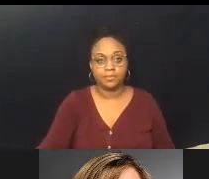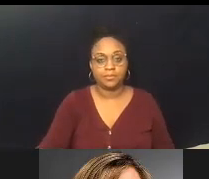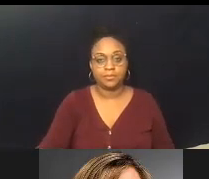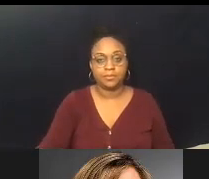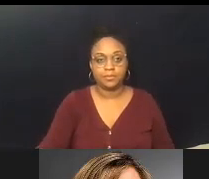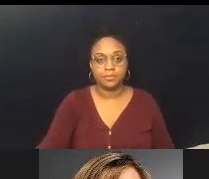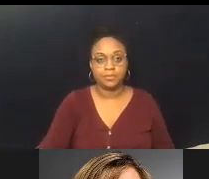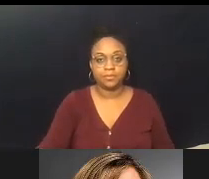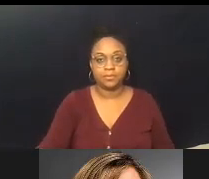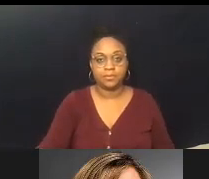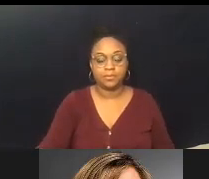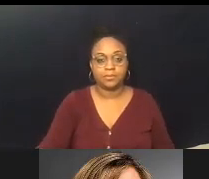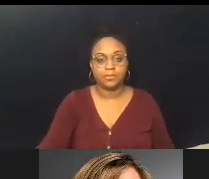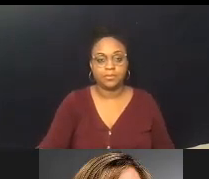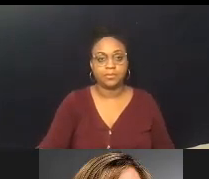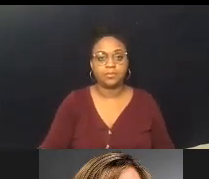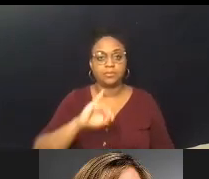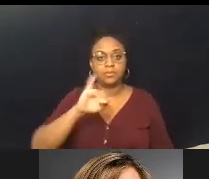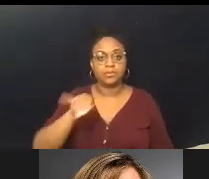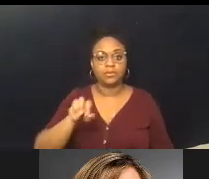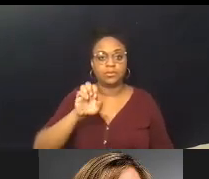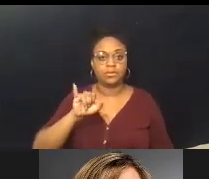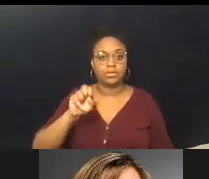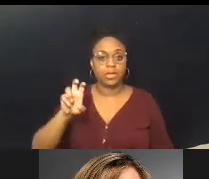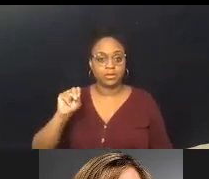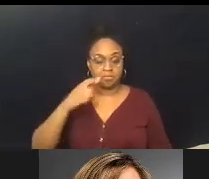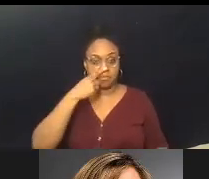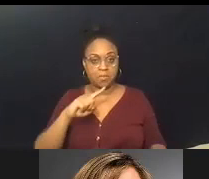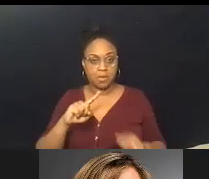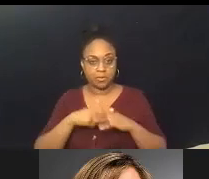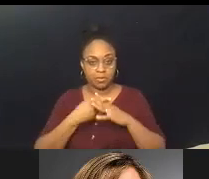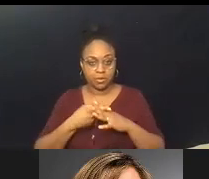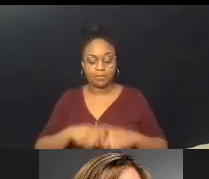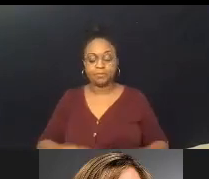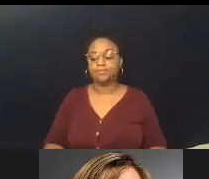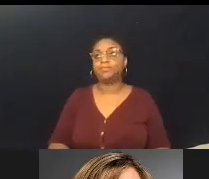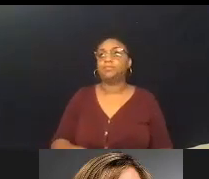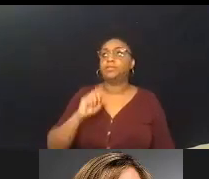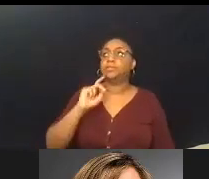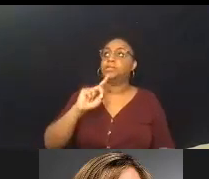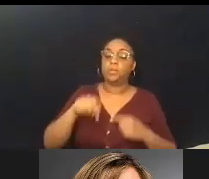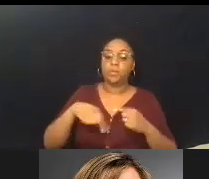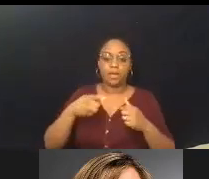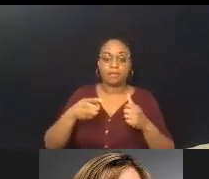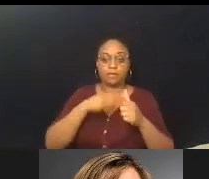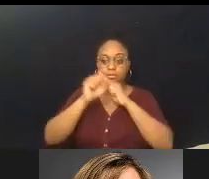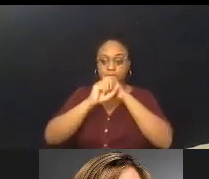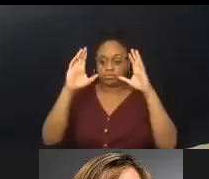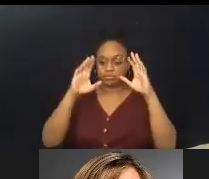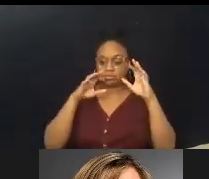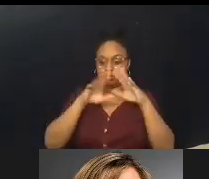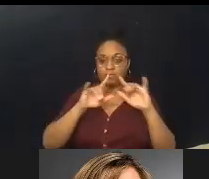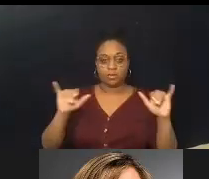I guess I could start. When I first thought of diversity a few years ago, I always thought